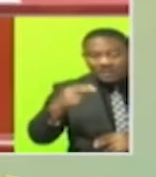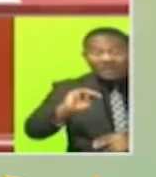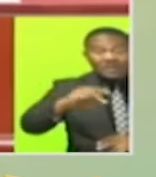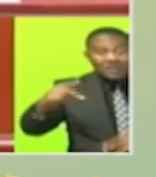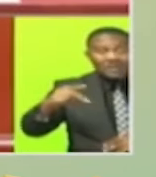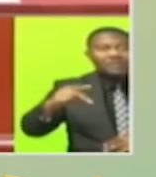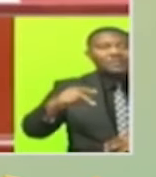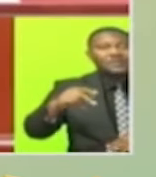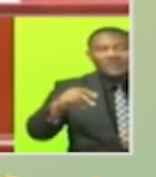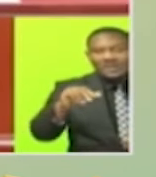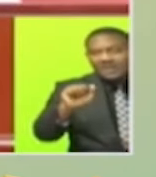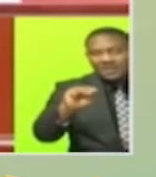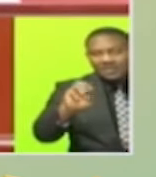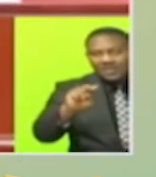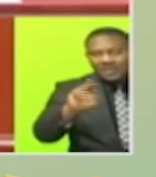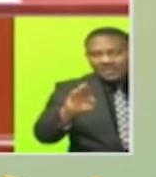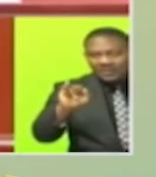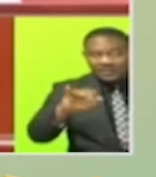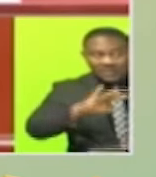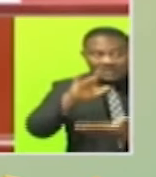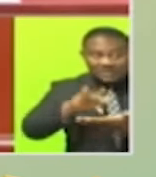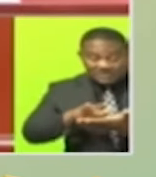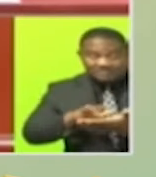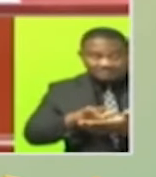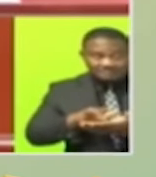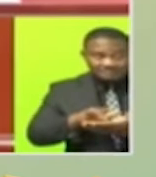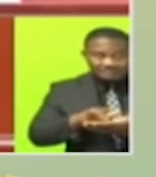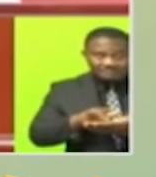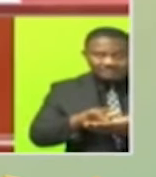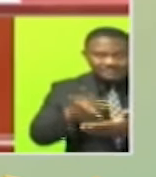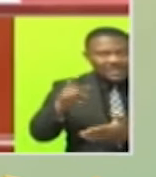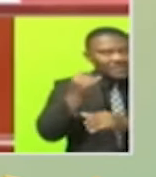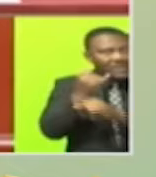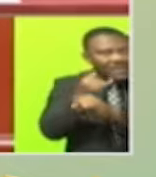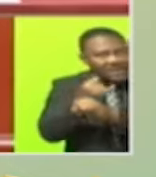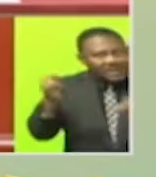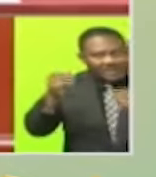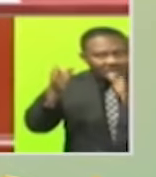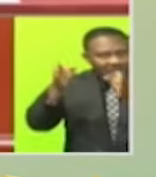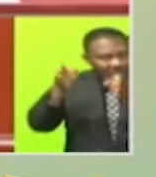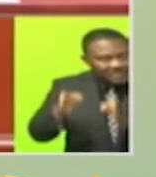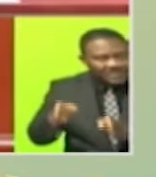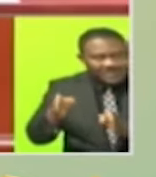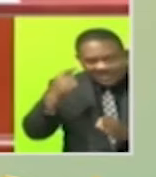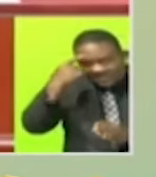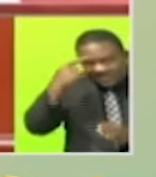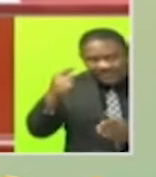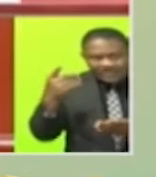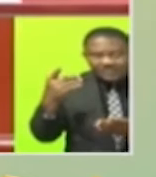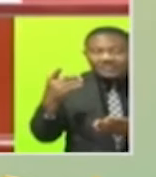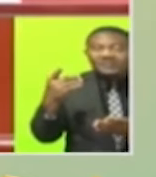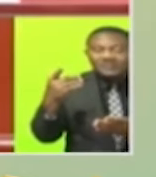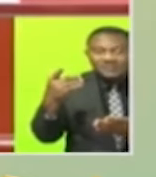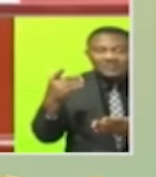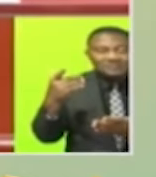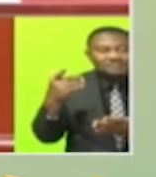heard, whether or not it was an executable instrument, whether or not a mistake of execution will stand, the first principle is we have to ask